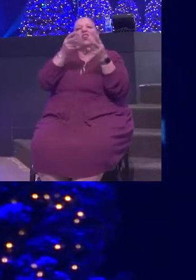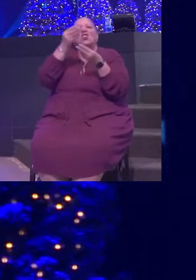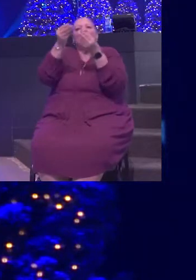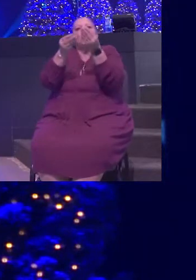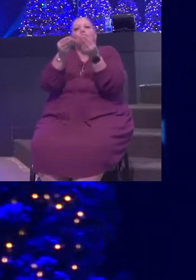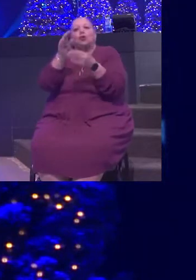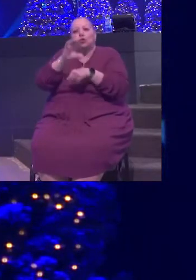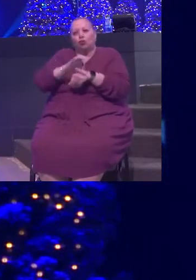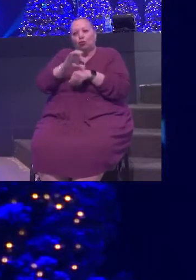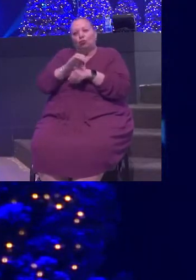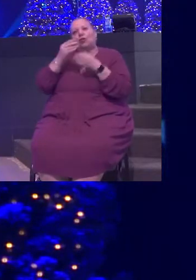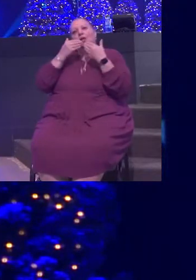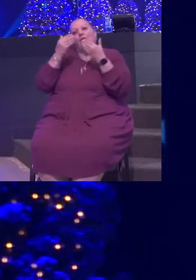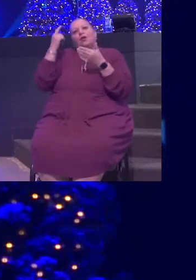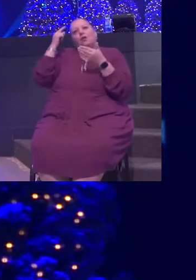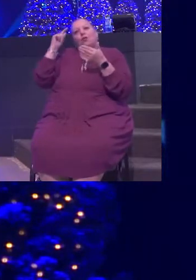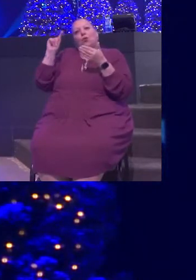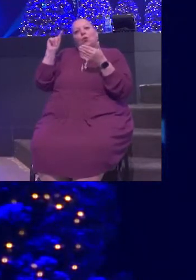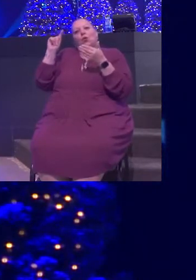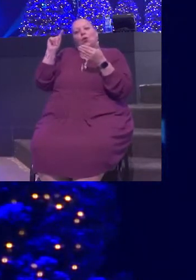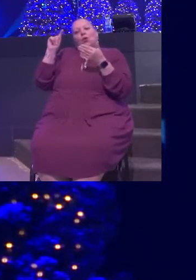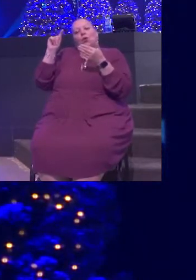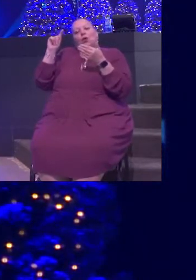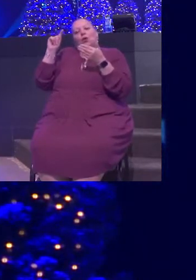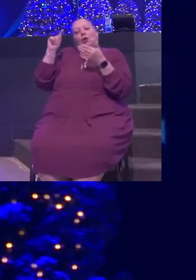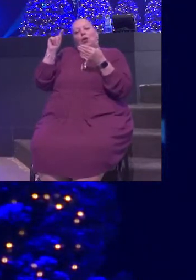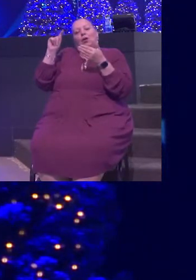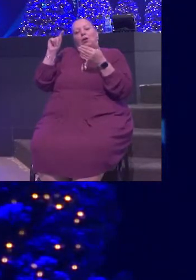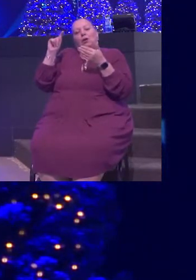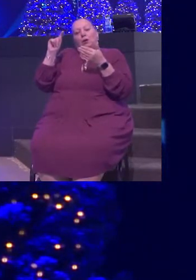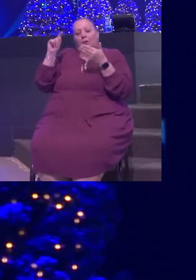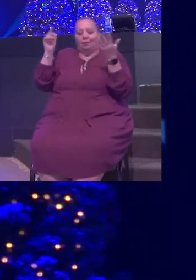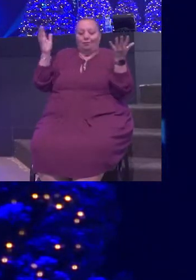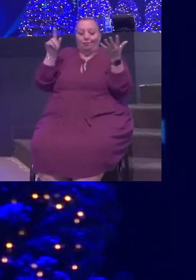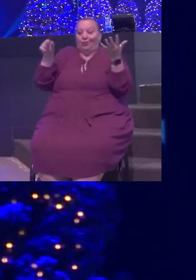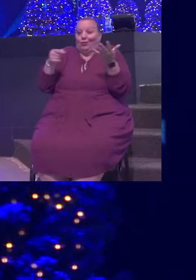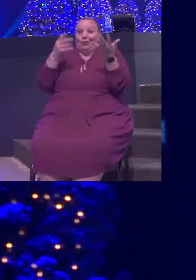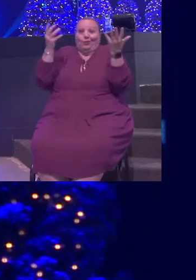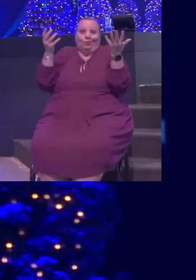church. I thank you for, well, just